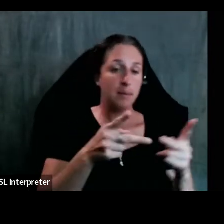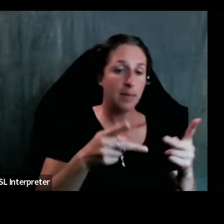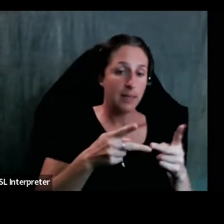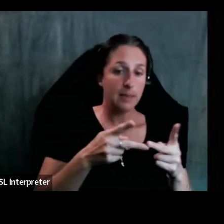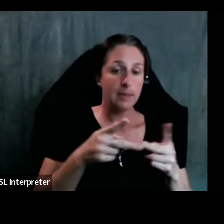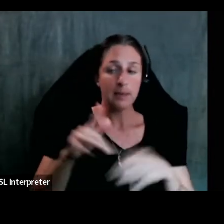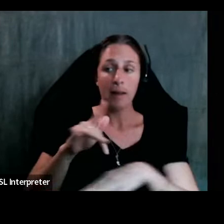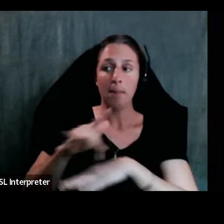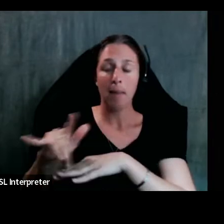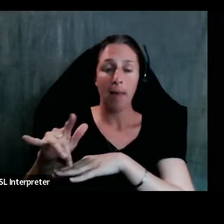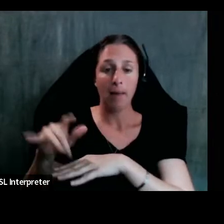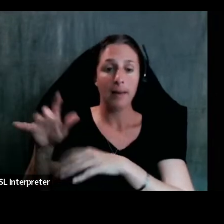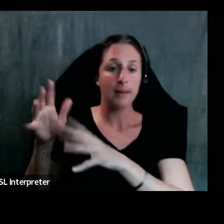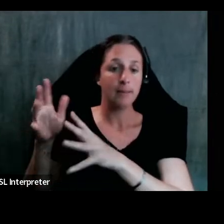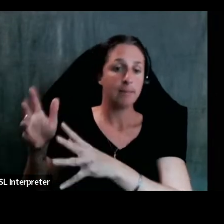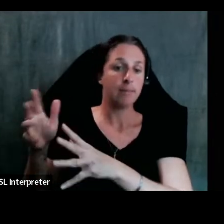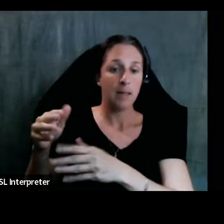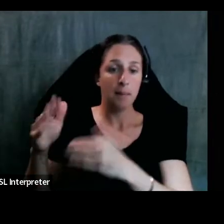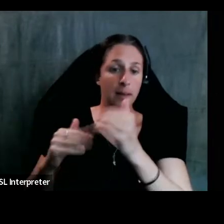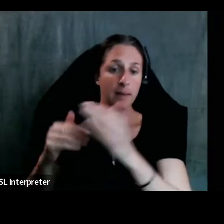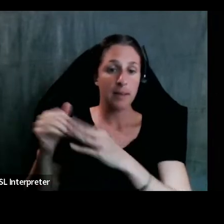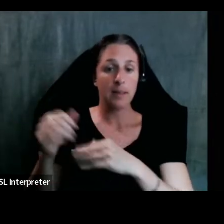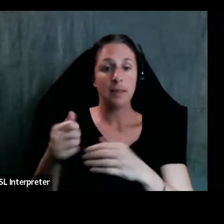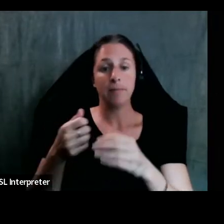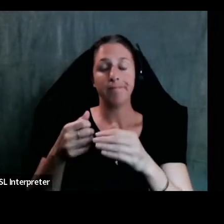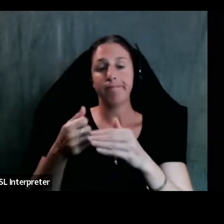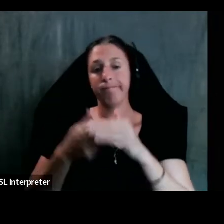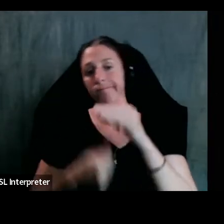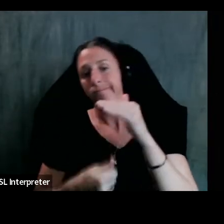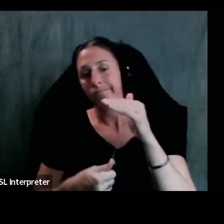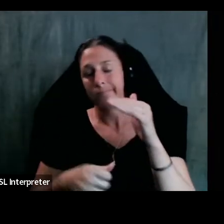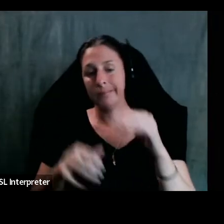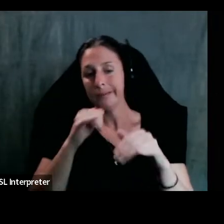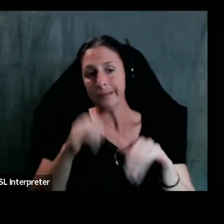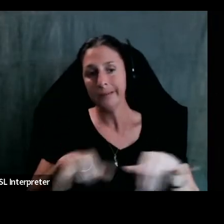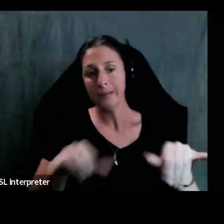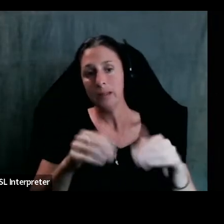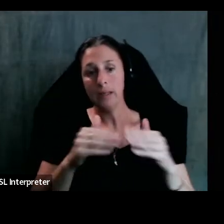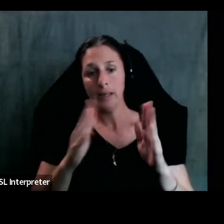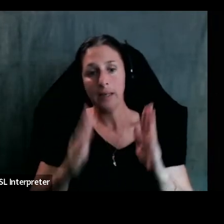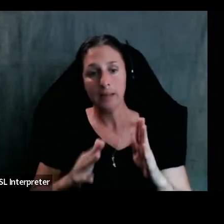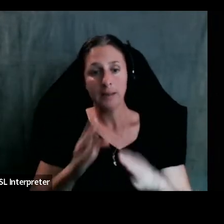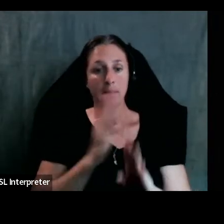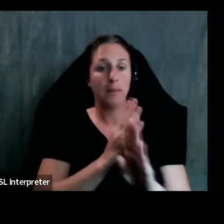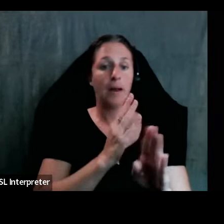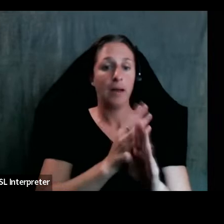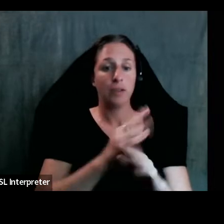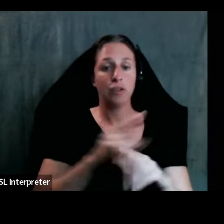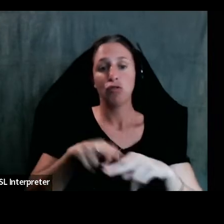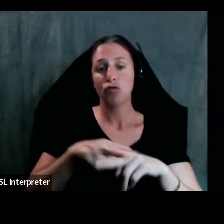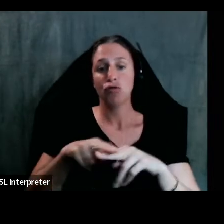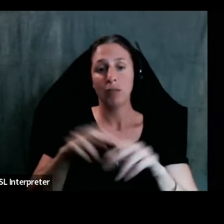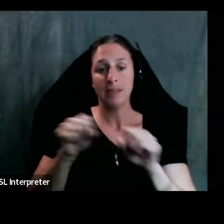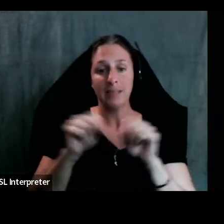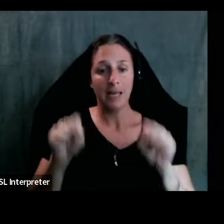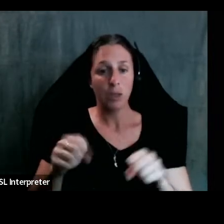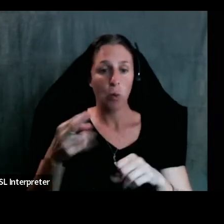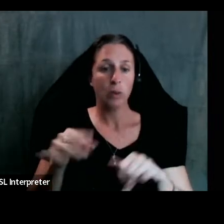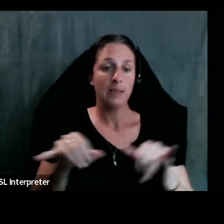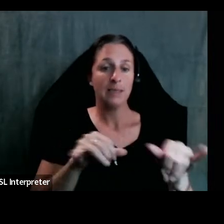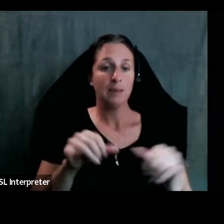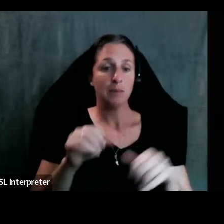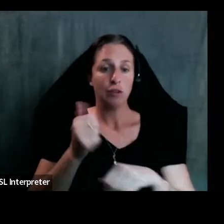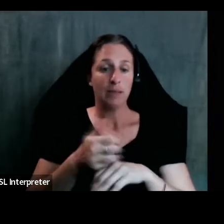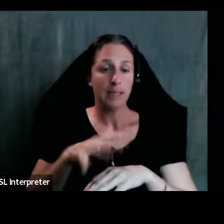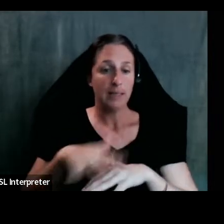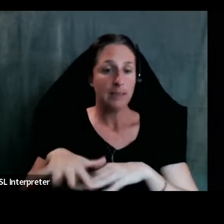abandoned buildings, substandard housing, bus or train stations, or similar settings. And whereas the